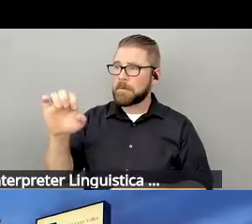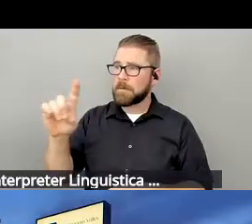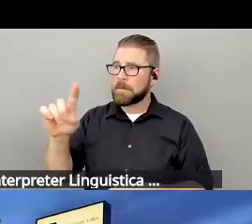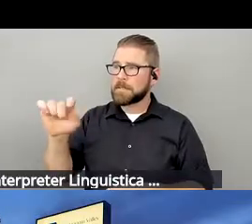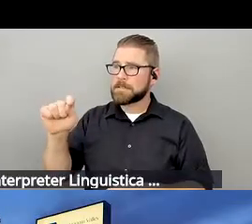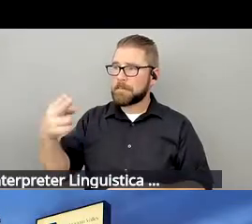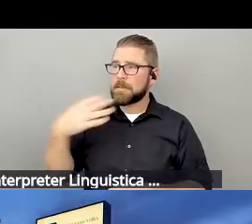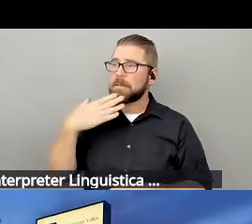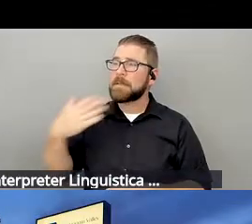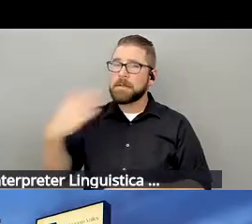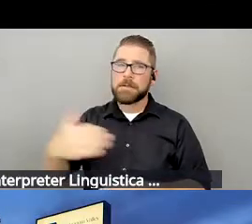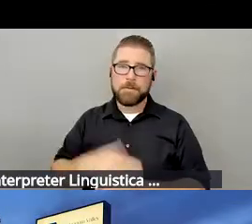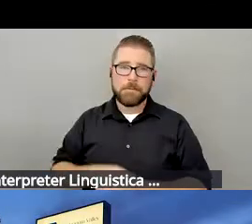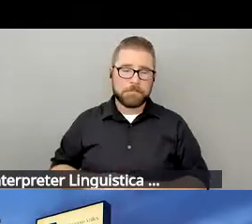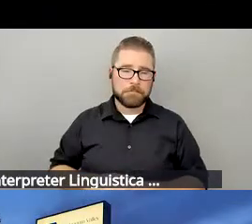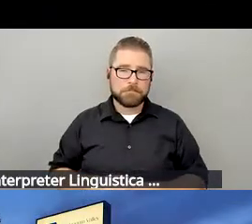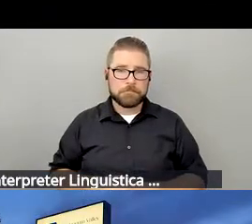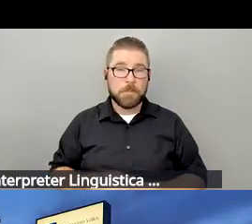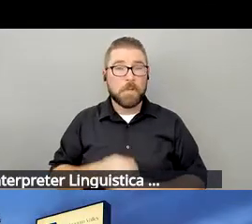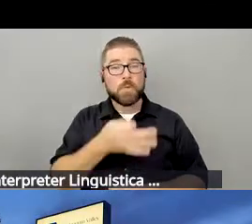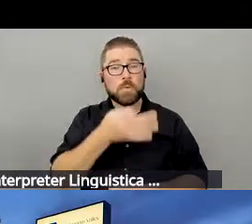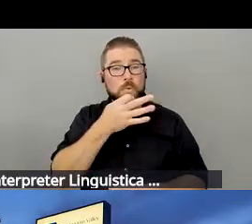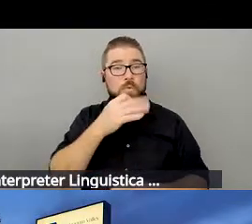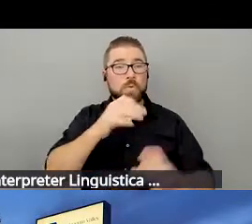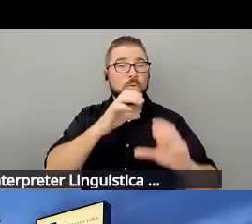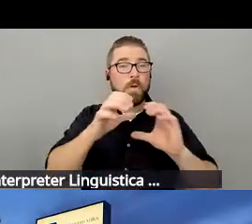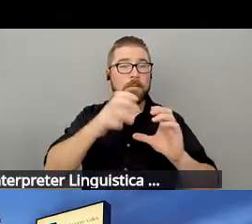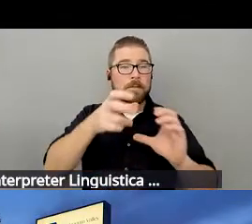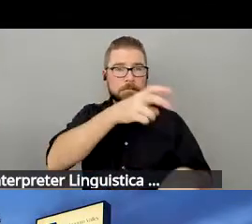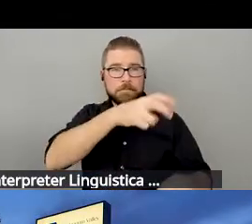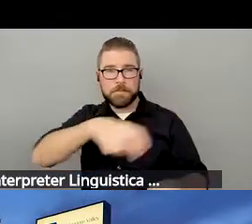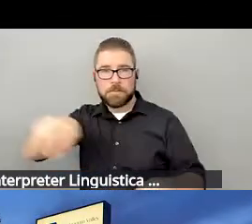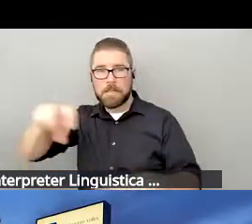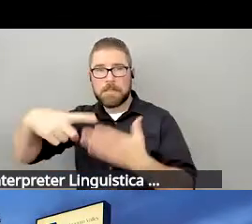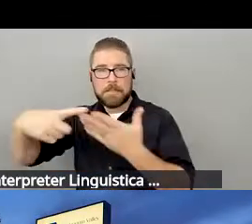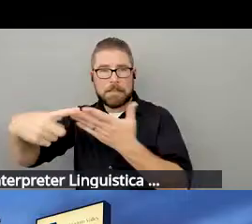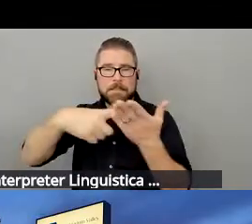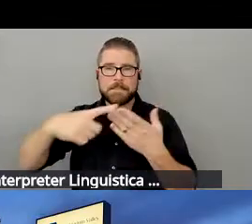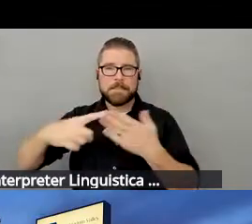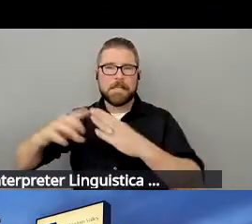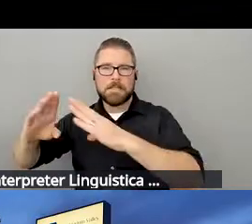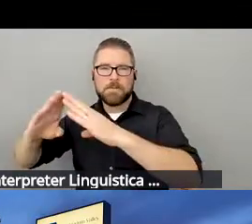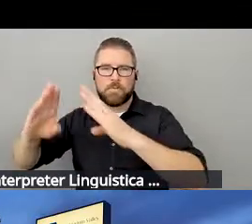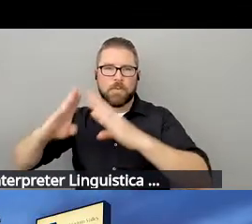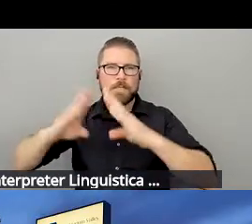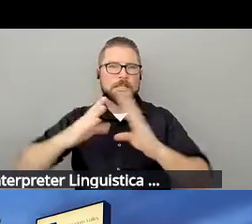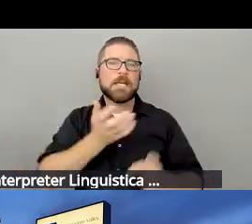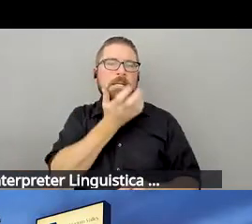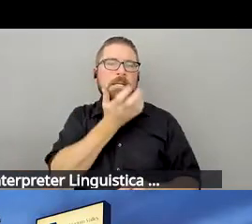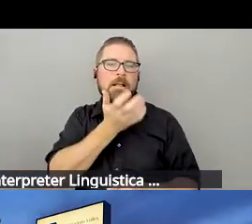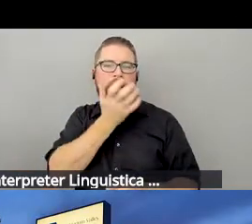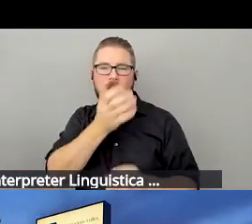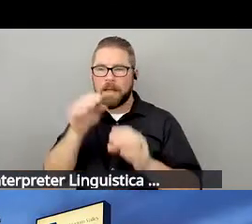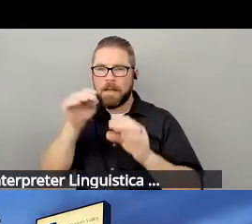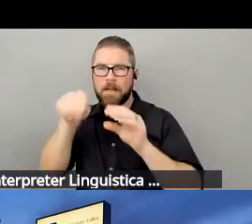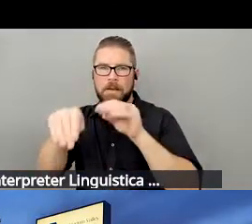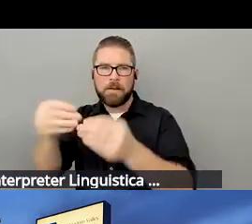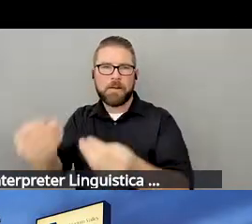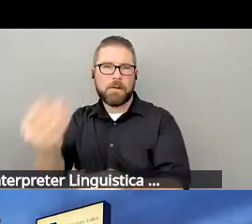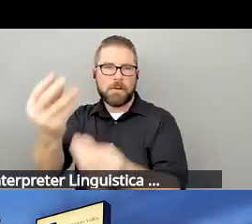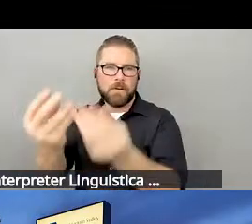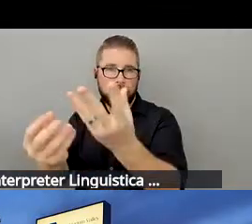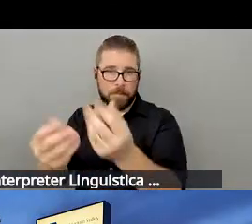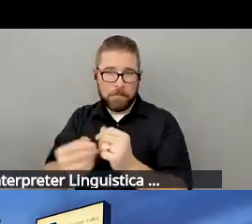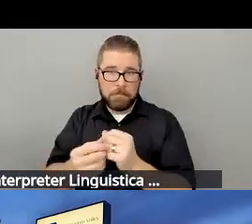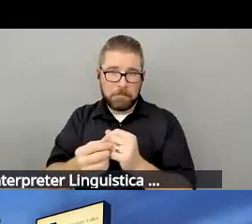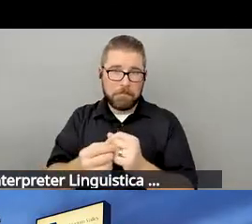Right, before we transition the conversation to residential lawn and garden, are there any other questions for Sarah and the Air